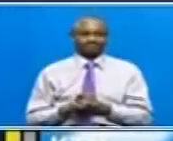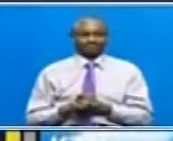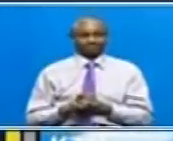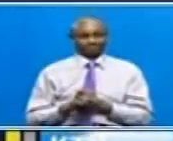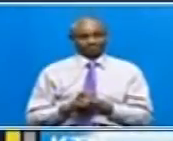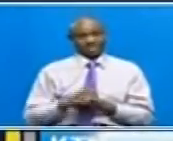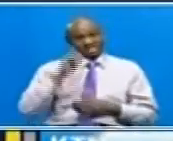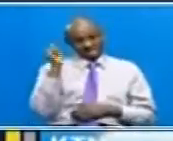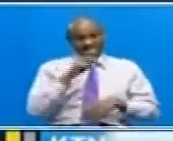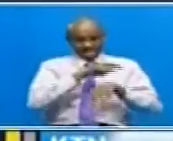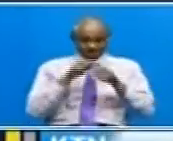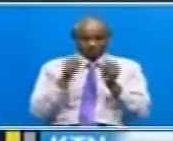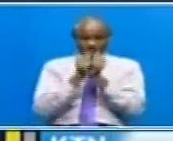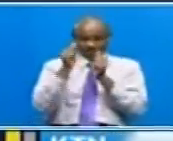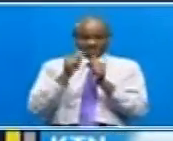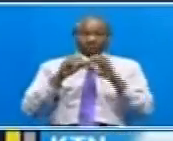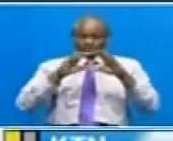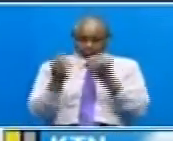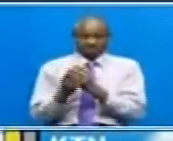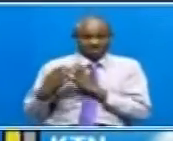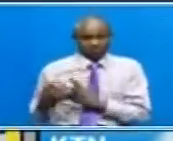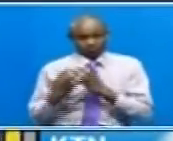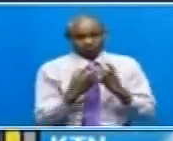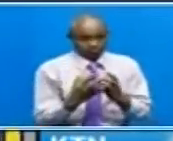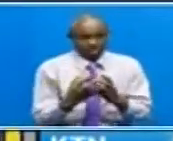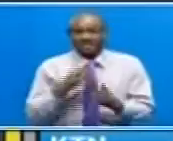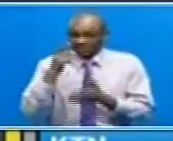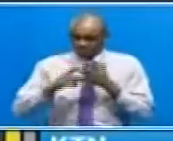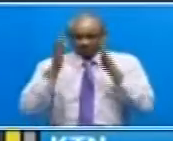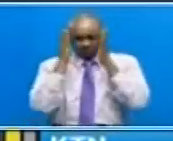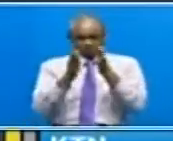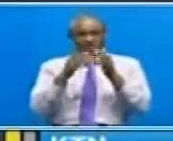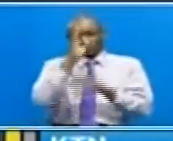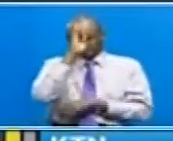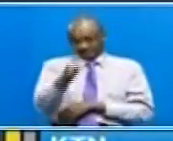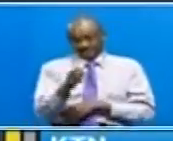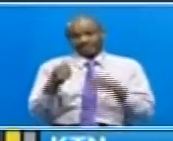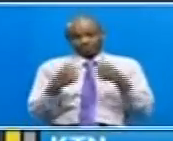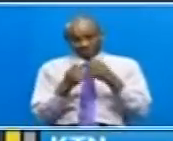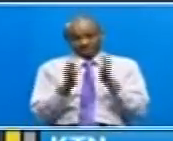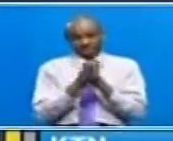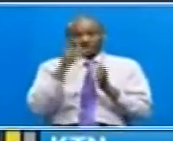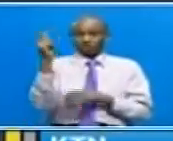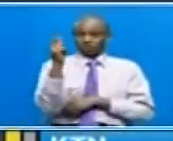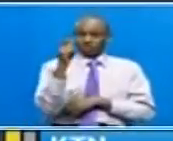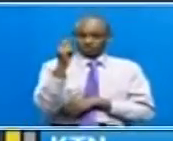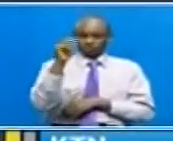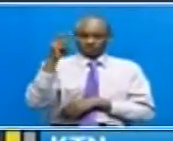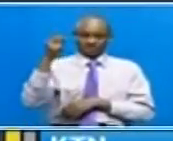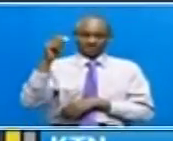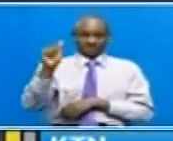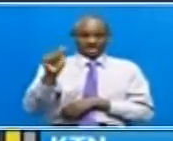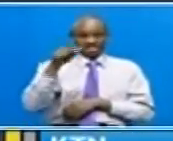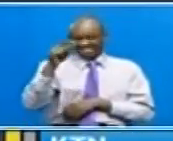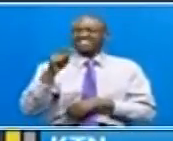Shifting gears, the Kenya National 15s rugby team, the Simba 15s, is currently focusing on their Sunday fixtures against Tunisia here at home. The team